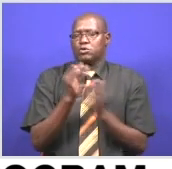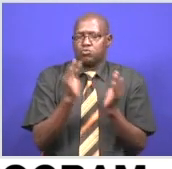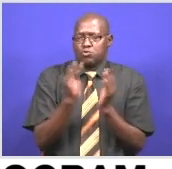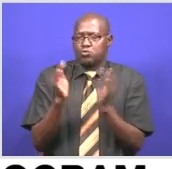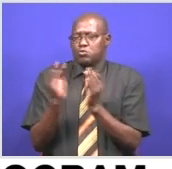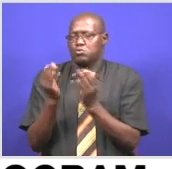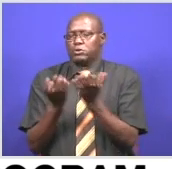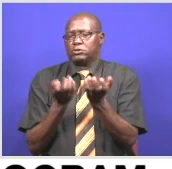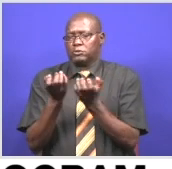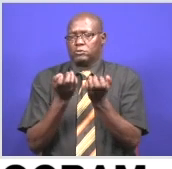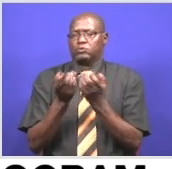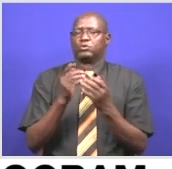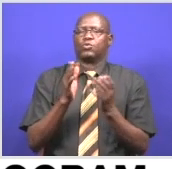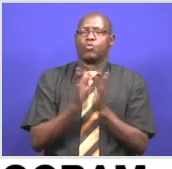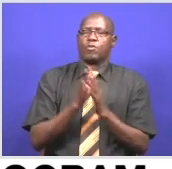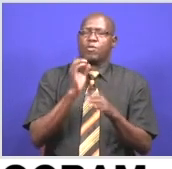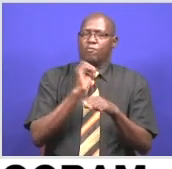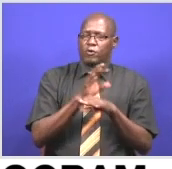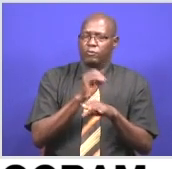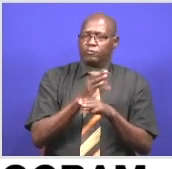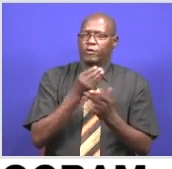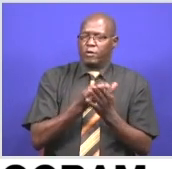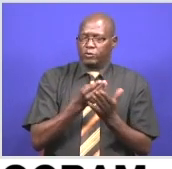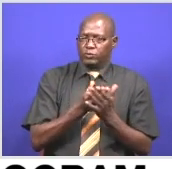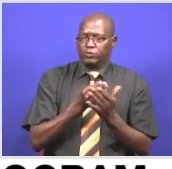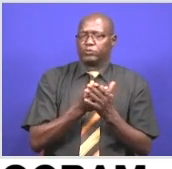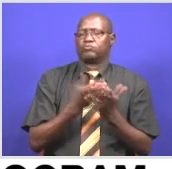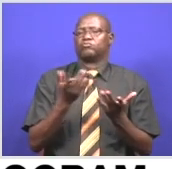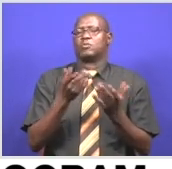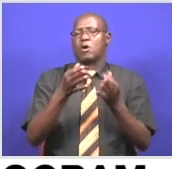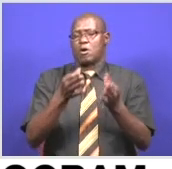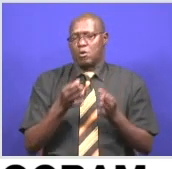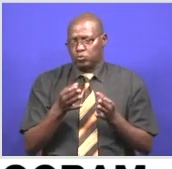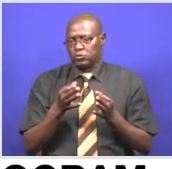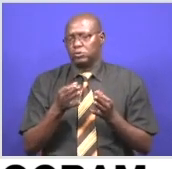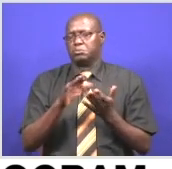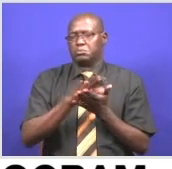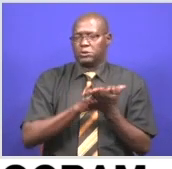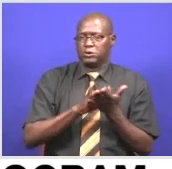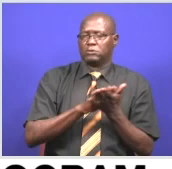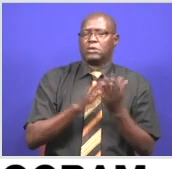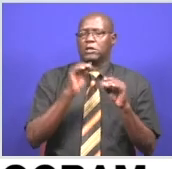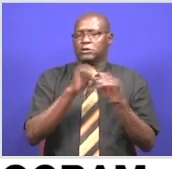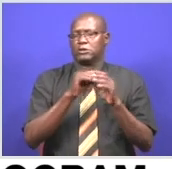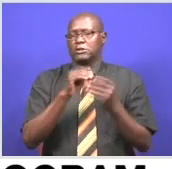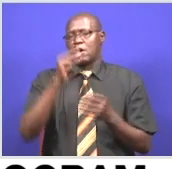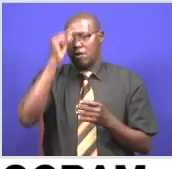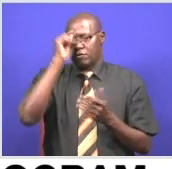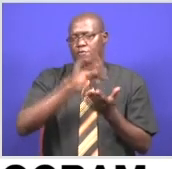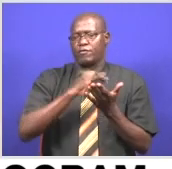with financial advice, business management, accounting basics, leadership skills, accessing government funds, among